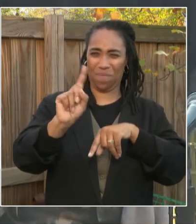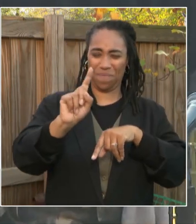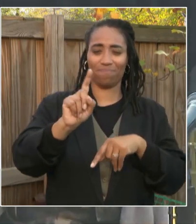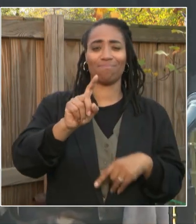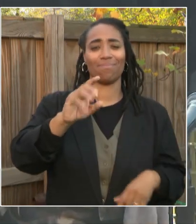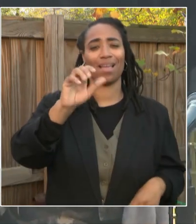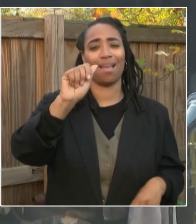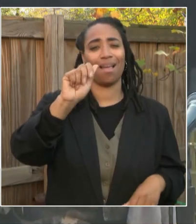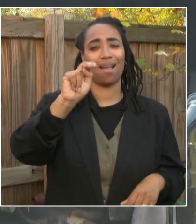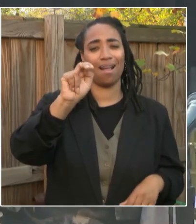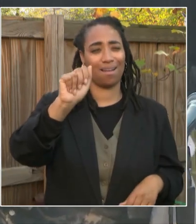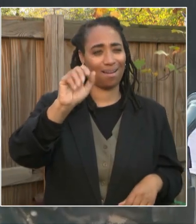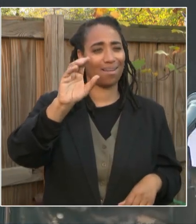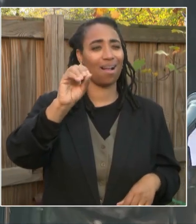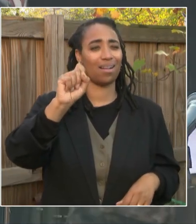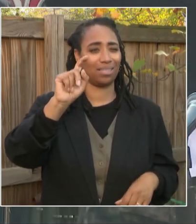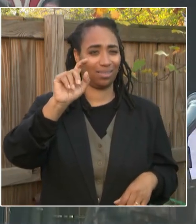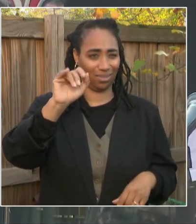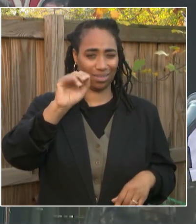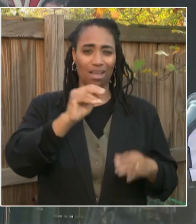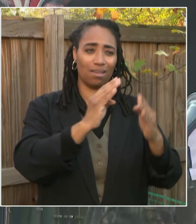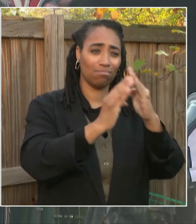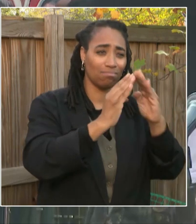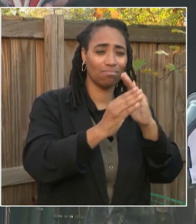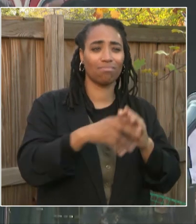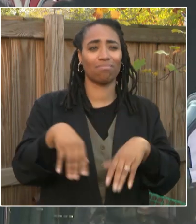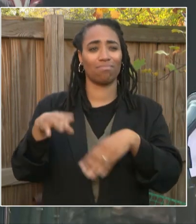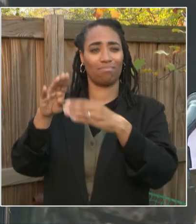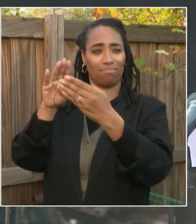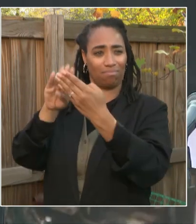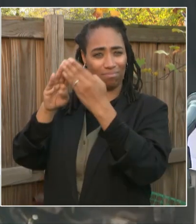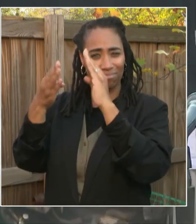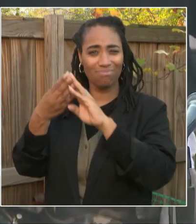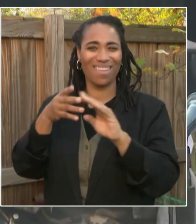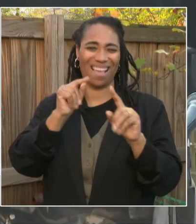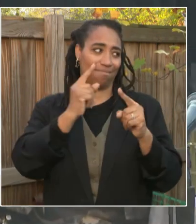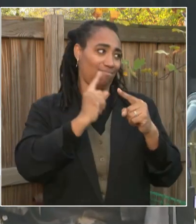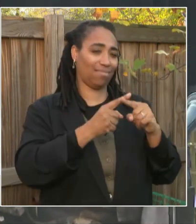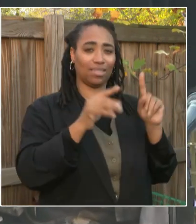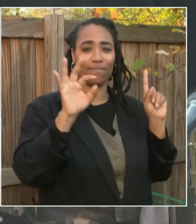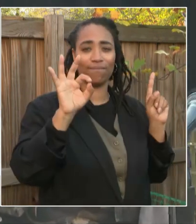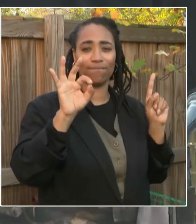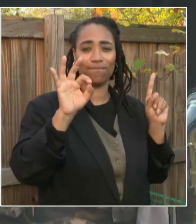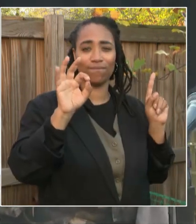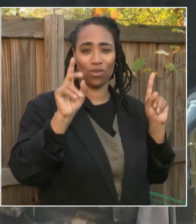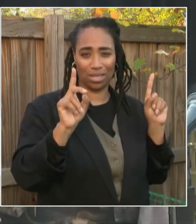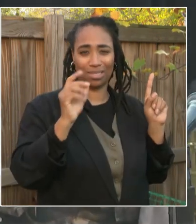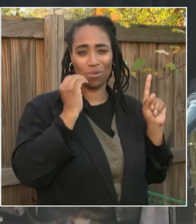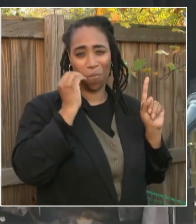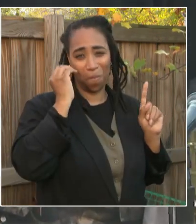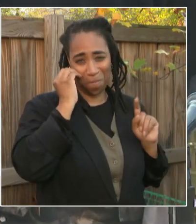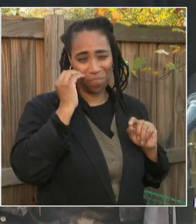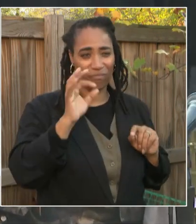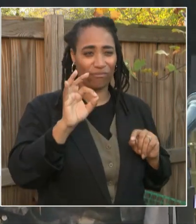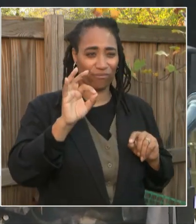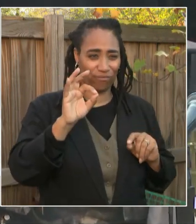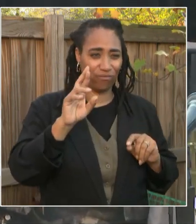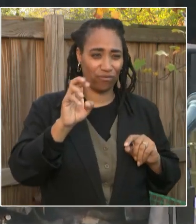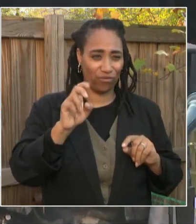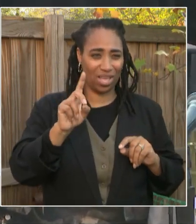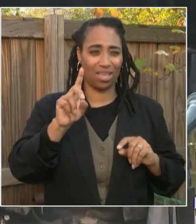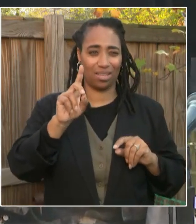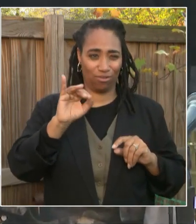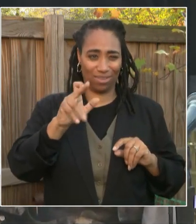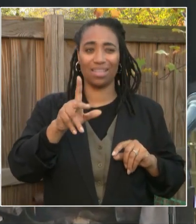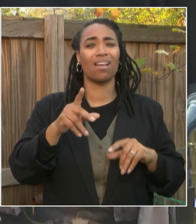those are both of our museum members as well. As a Jersey girl, which you guys can boo me later, but don't do it now, right